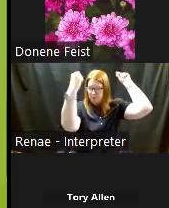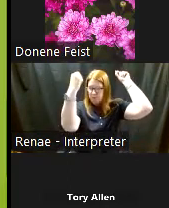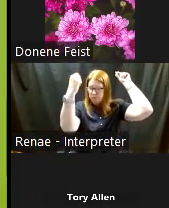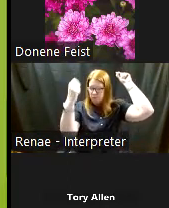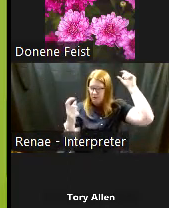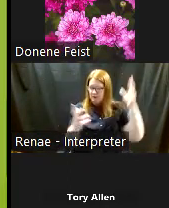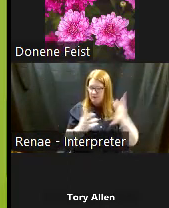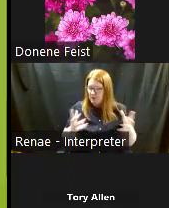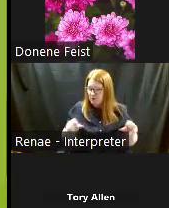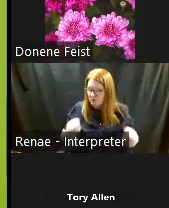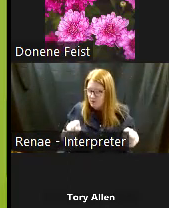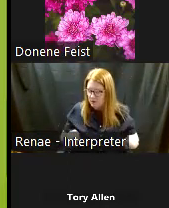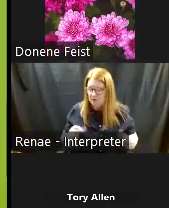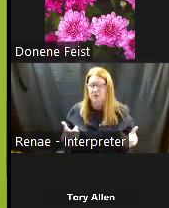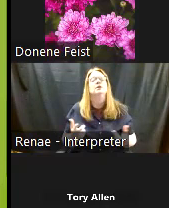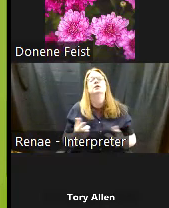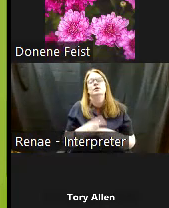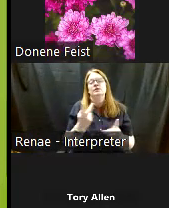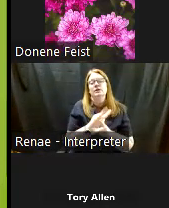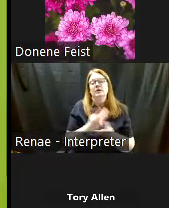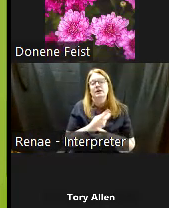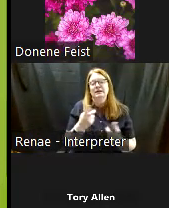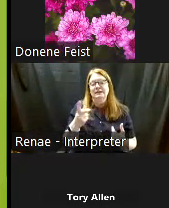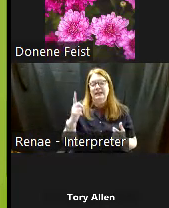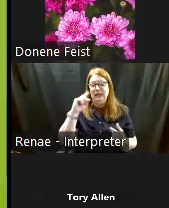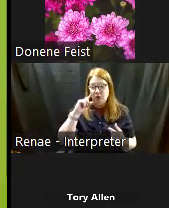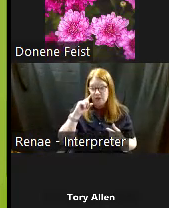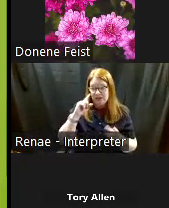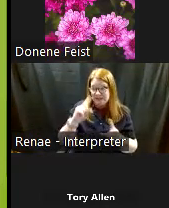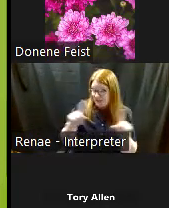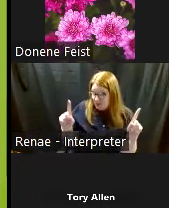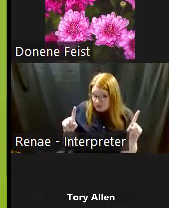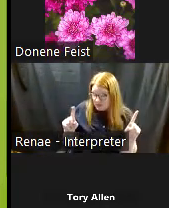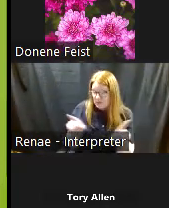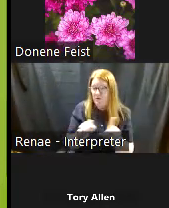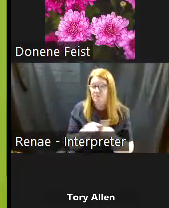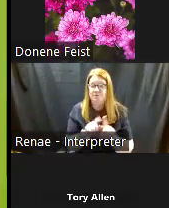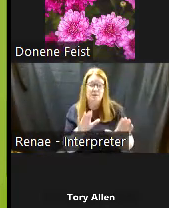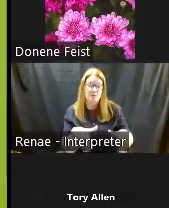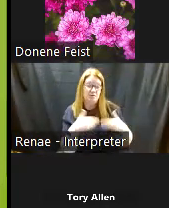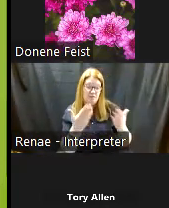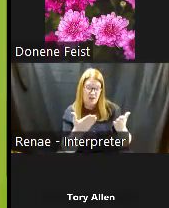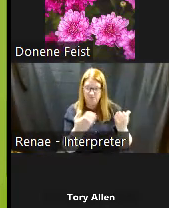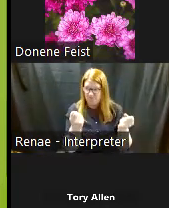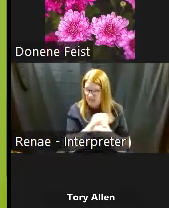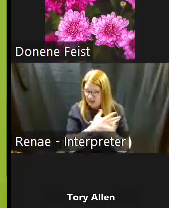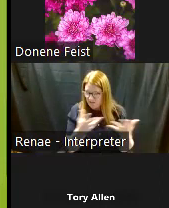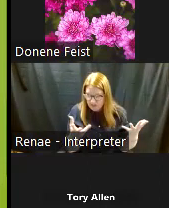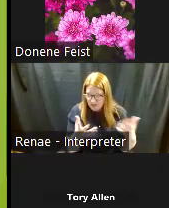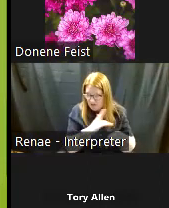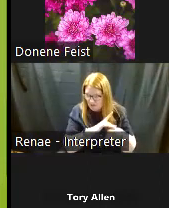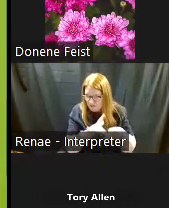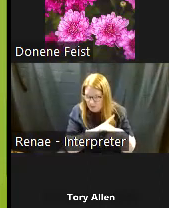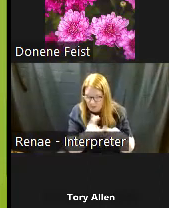can when we're finding hearing differences early, and we're providing the right tools, team members, and technologies. And